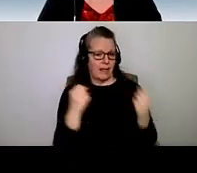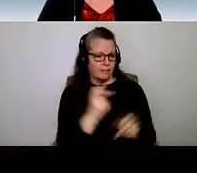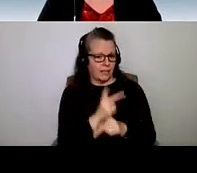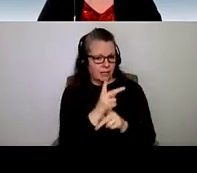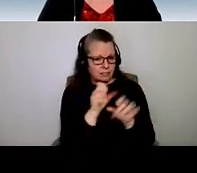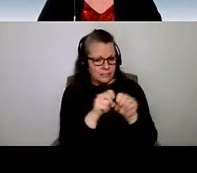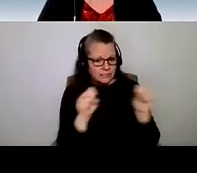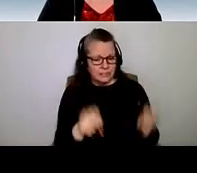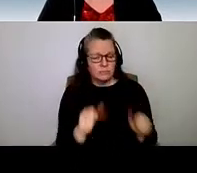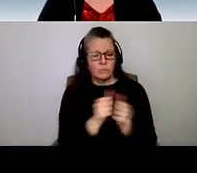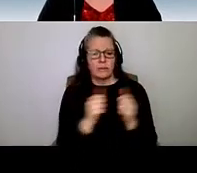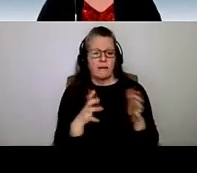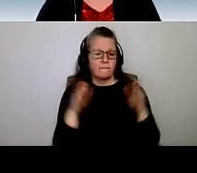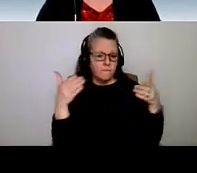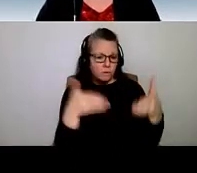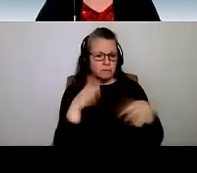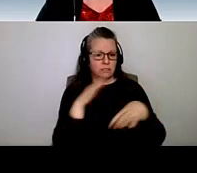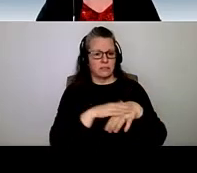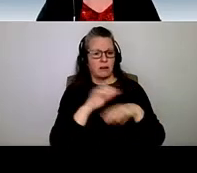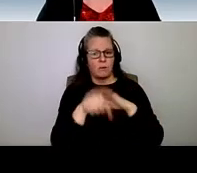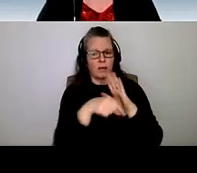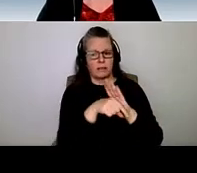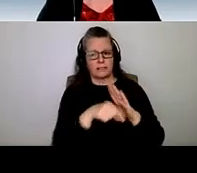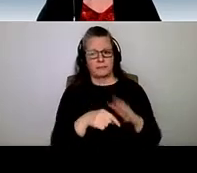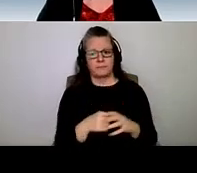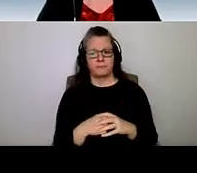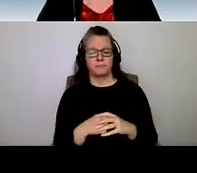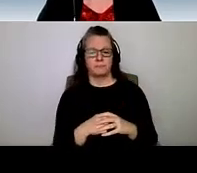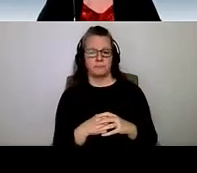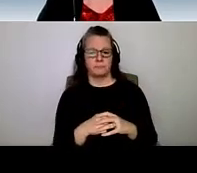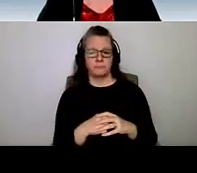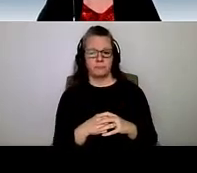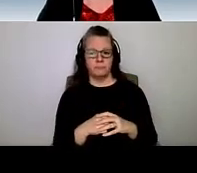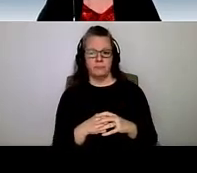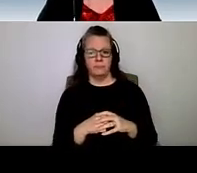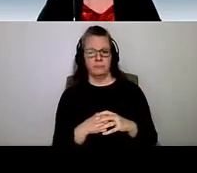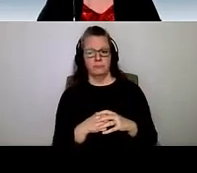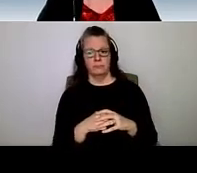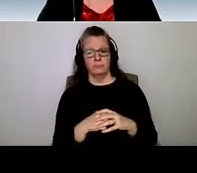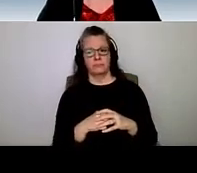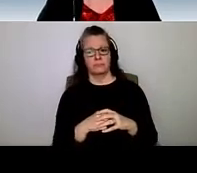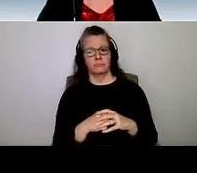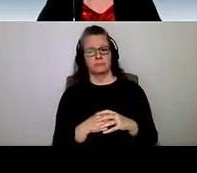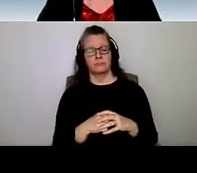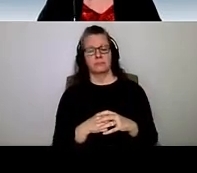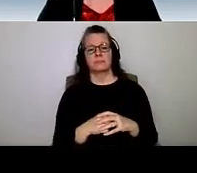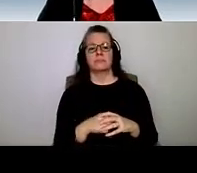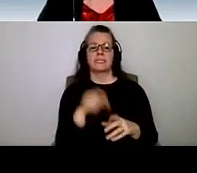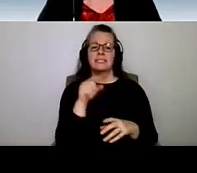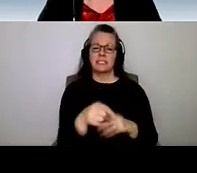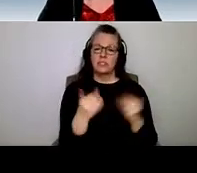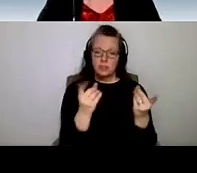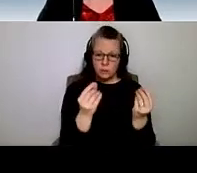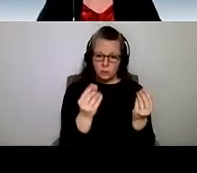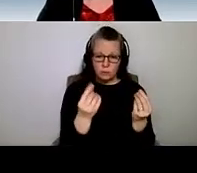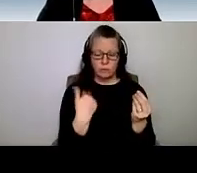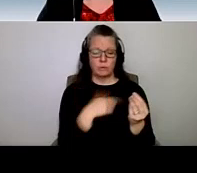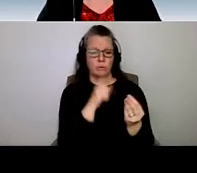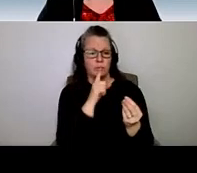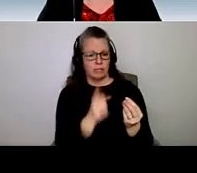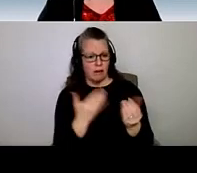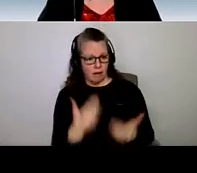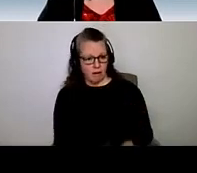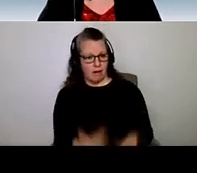focusing on quality. So this is what we do. This is who we are, trying to balance all of